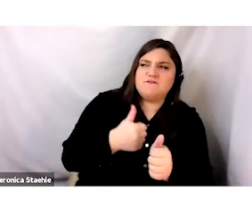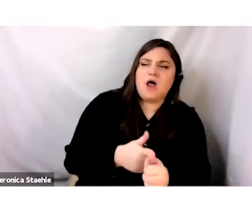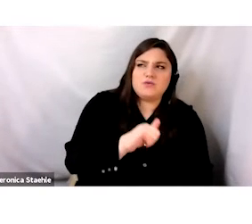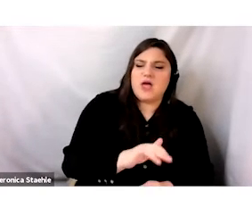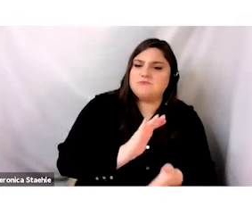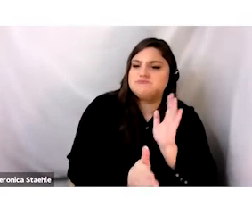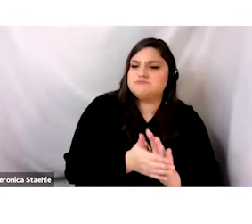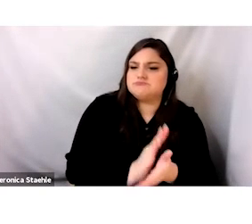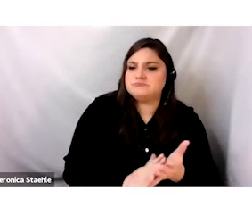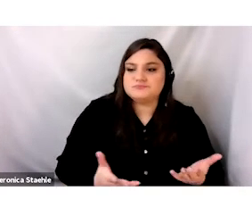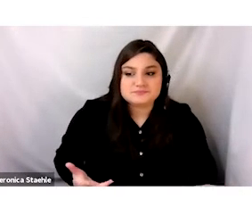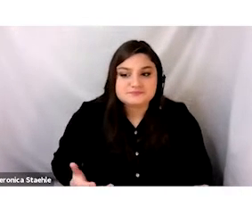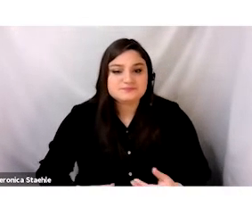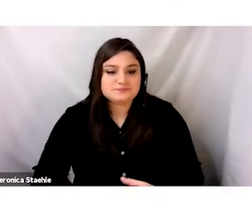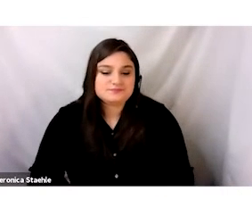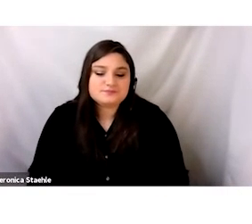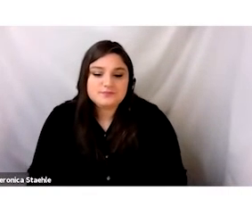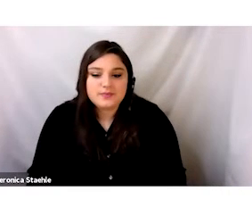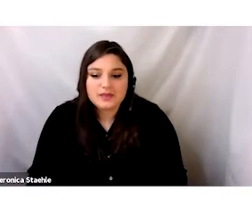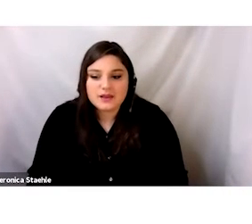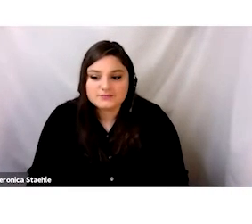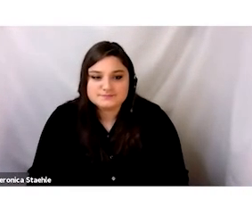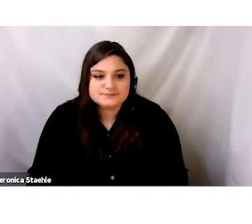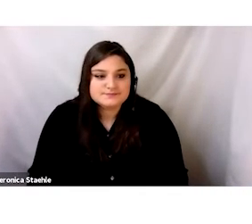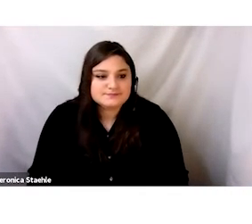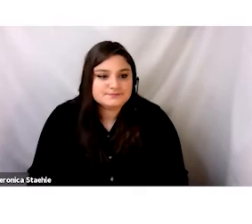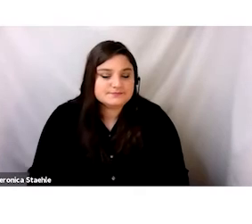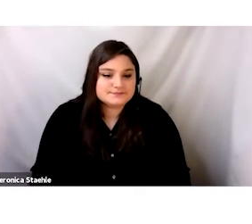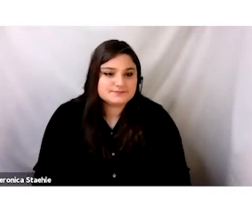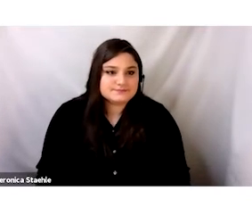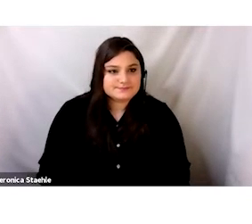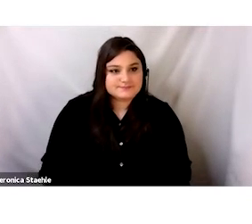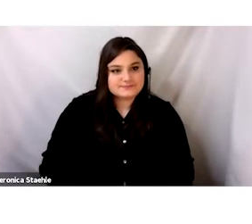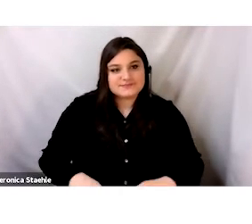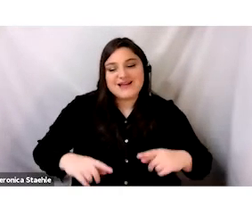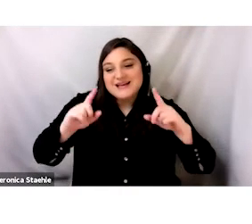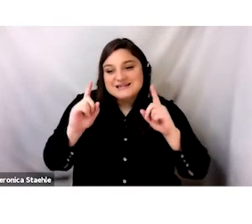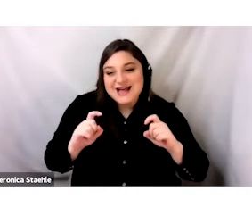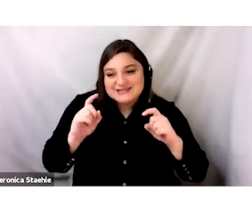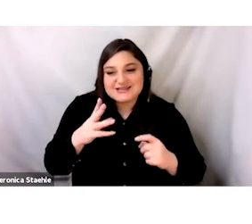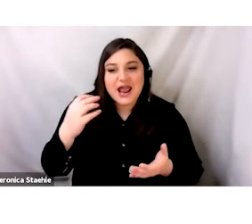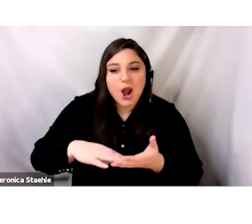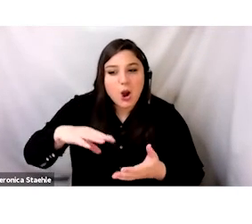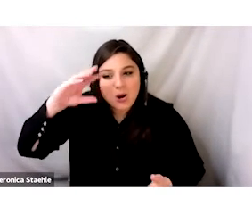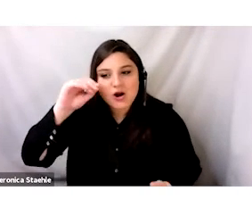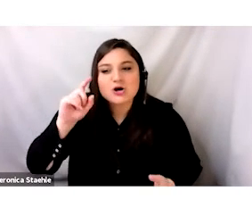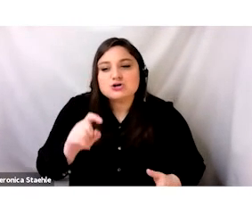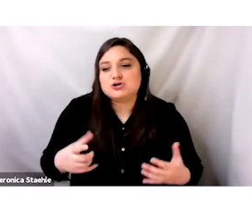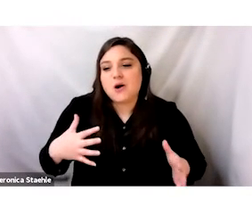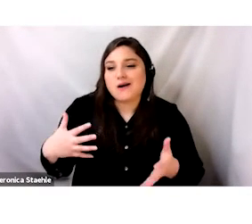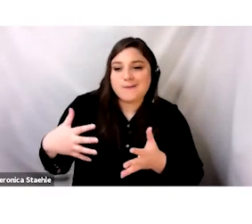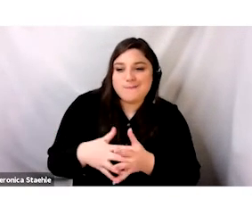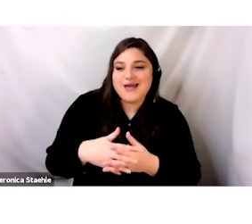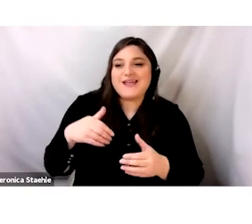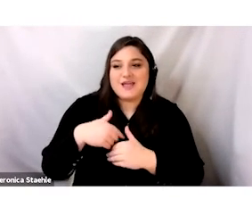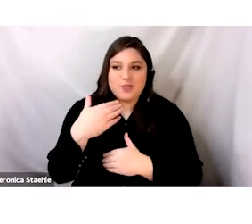you're building it off of? Testing and learning. Testing and learning should be embedded across the process. Most